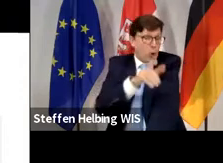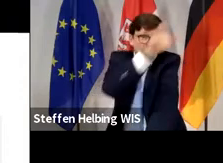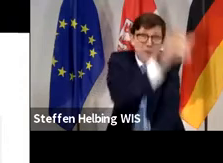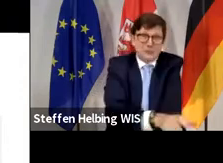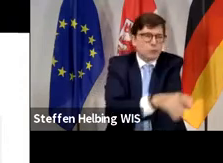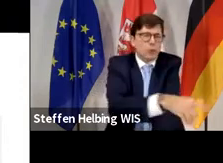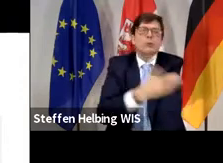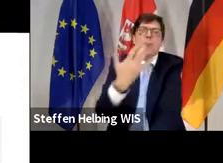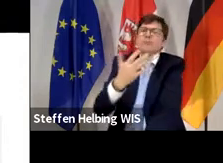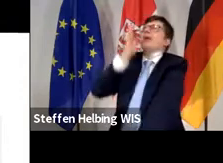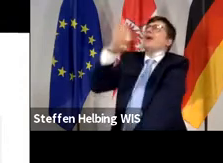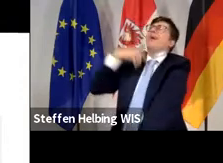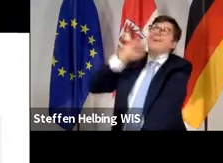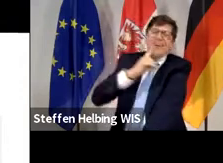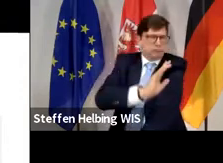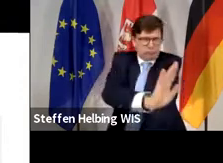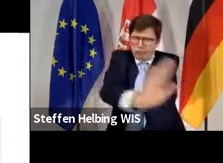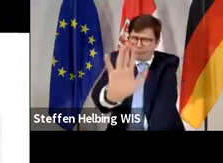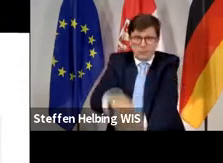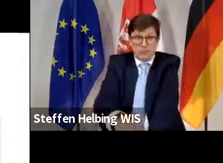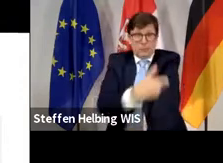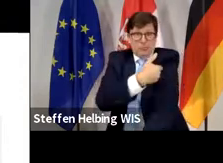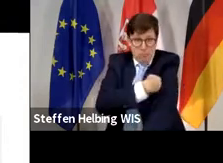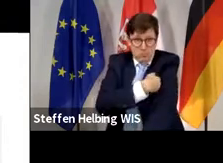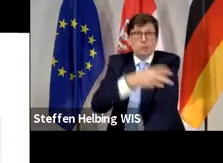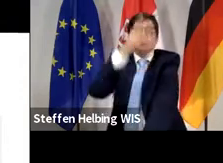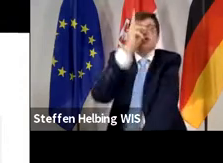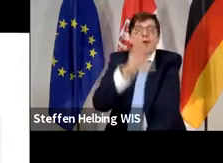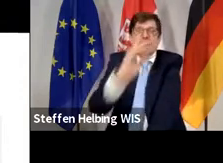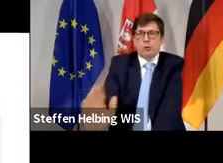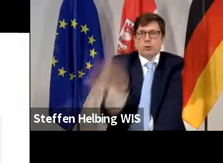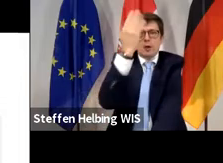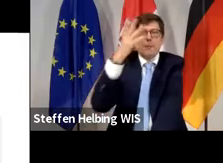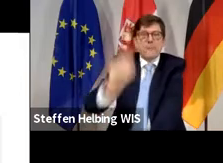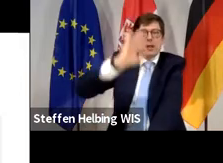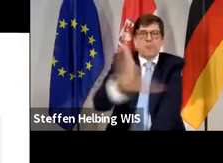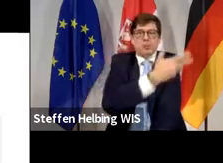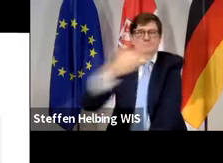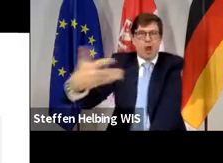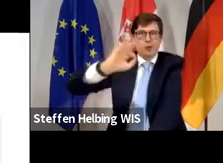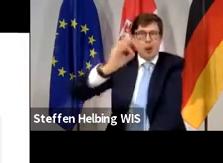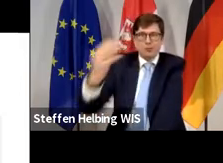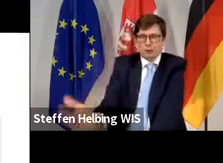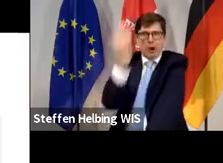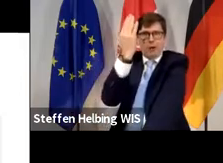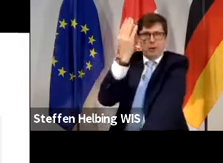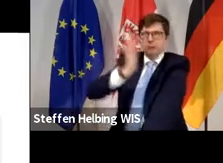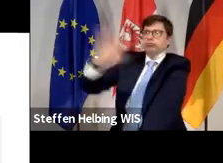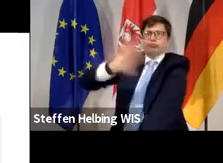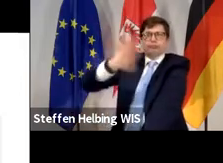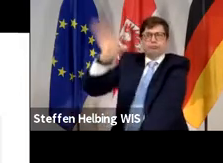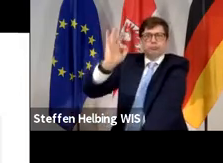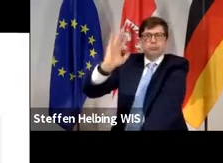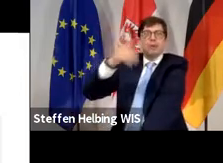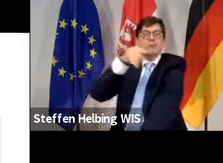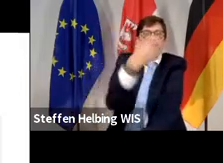everything that I wrote. They know where my directly location is. They know I'm deaf. And also, I will